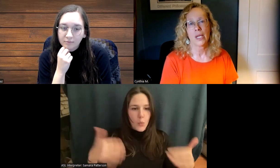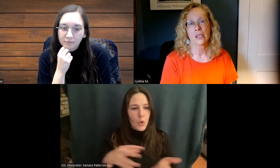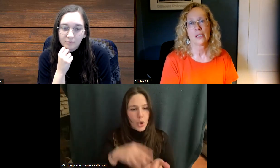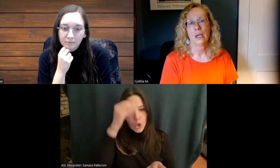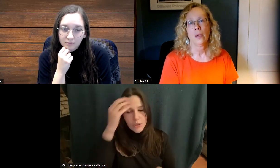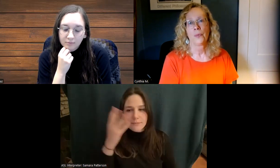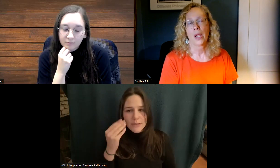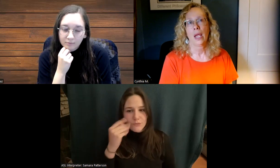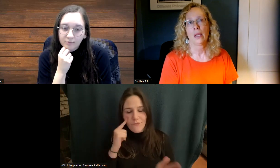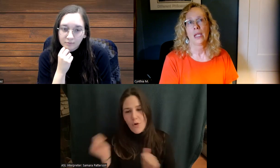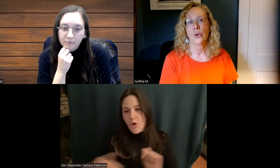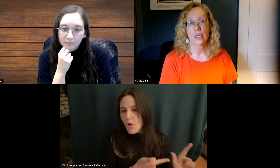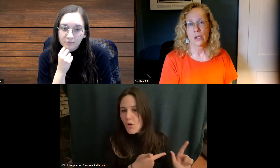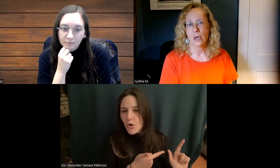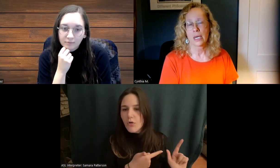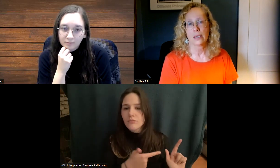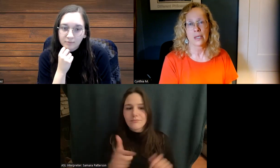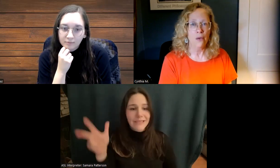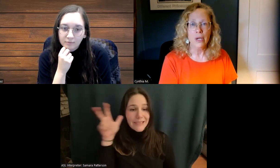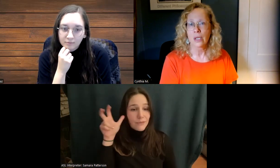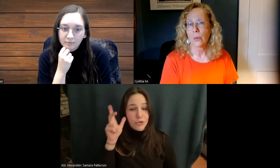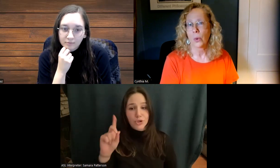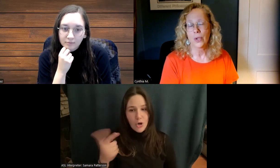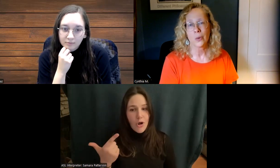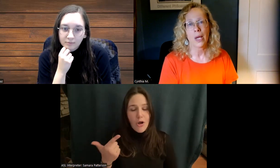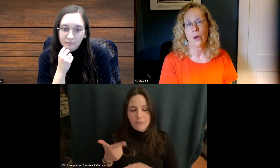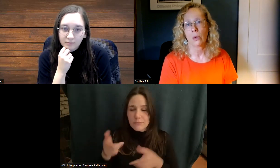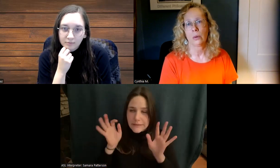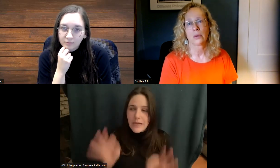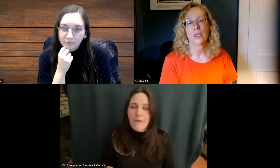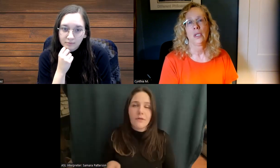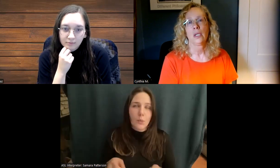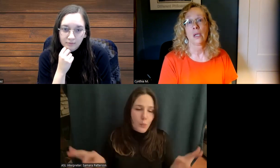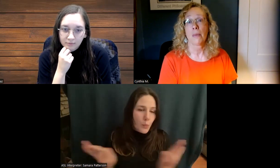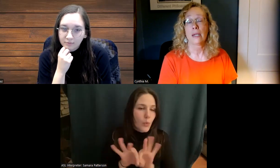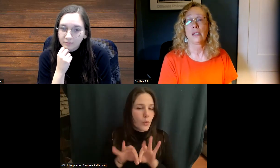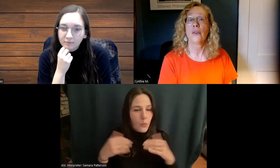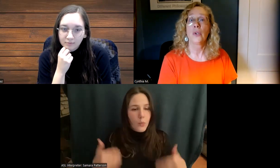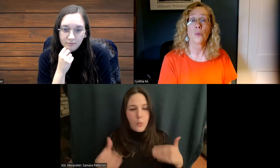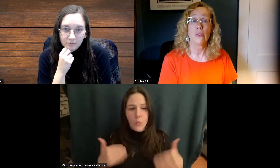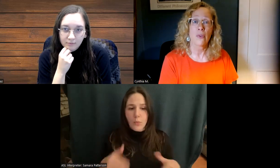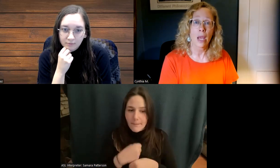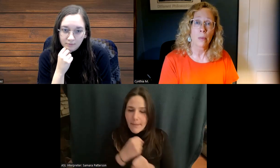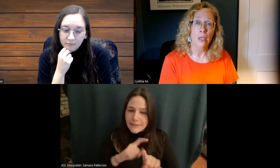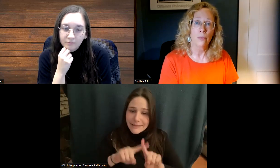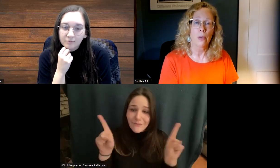all of us. And the hearing dog is definitely worth its weight in gold. It makes a difference with the family. It